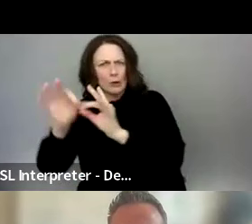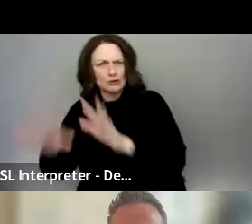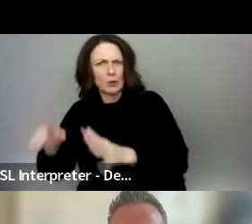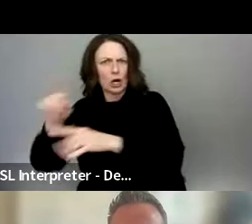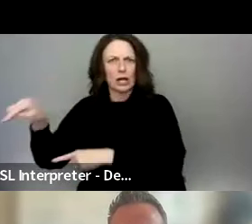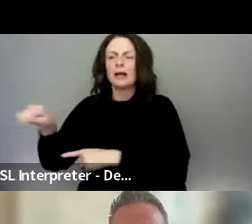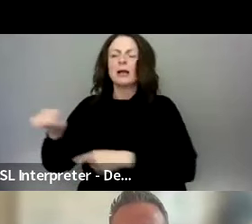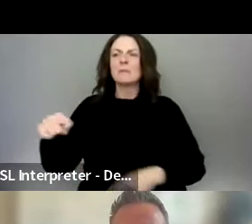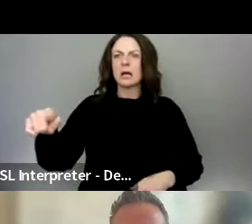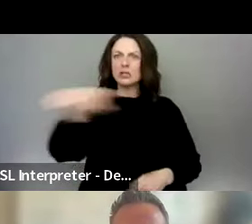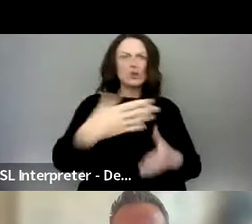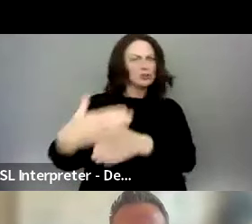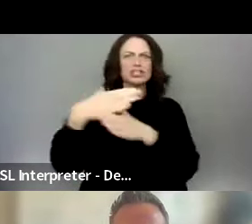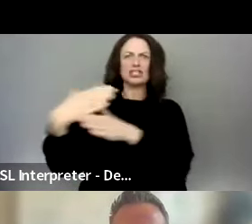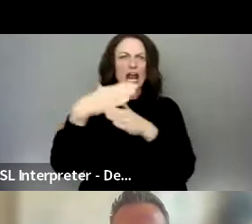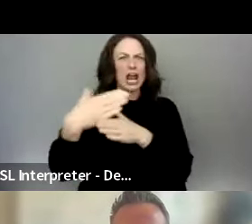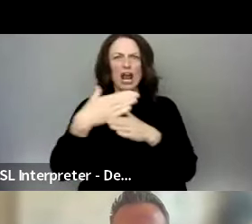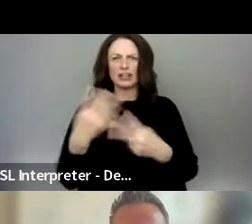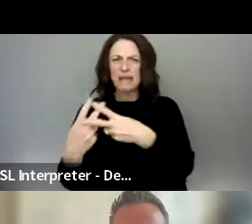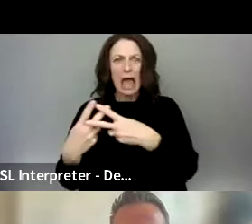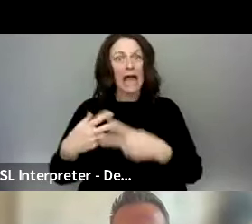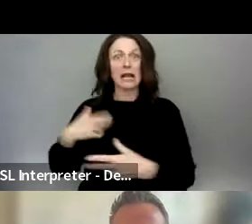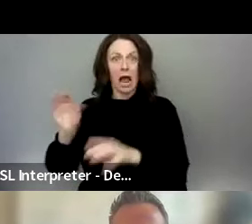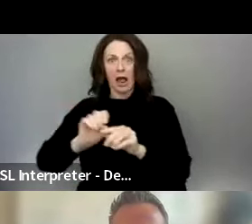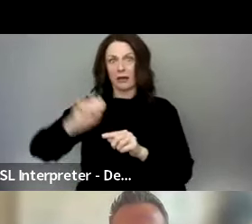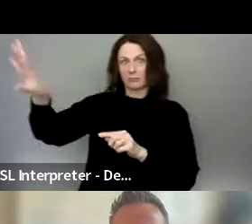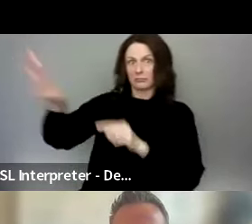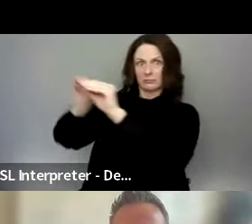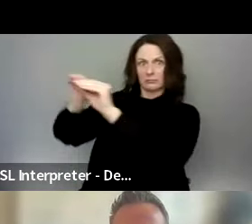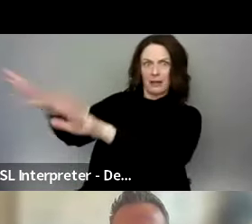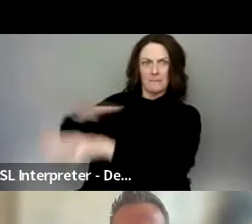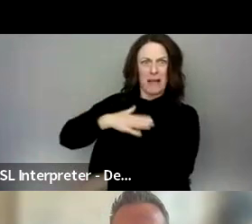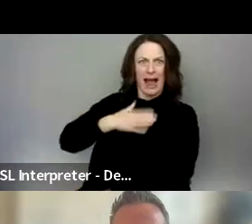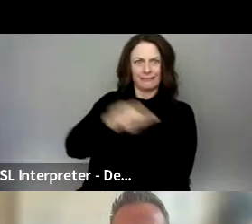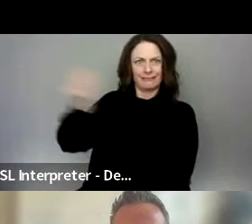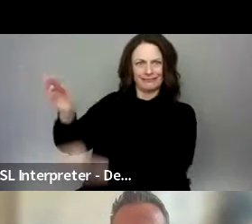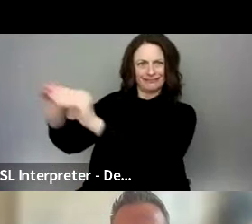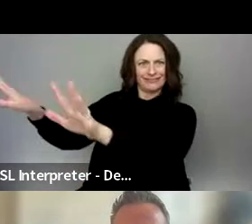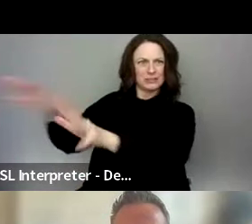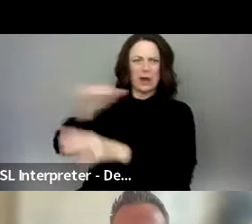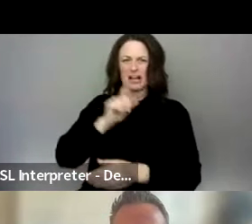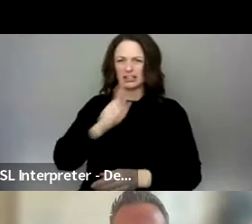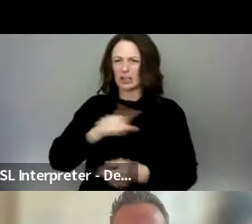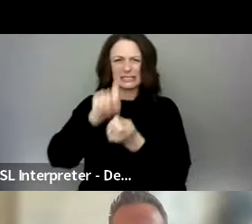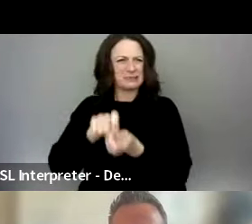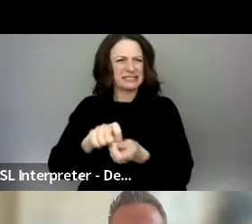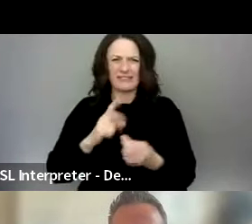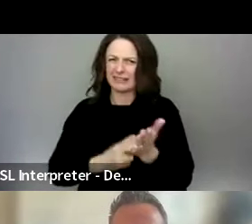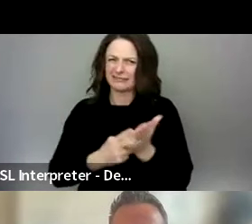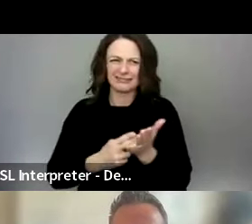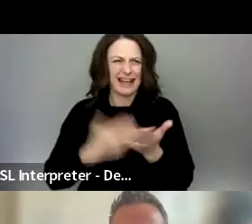you all share stuff in Slack, yeah. And I share that with my network. So I'm not sure the specific ones, to be